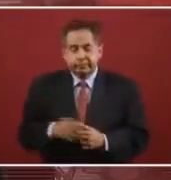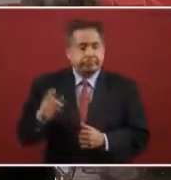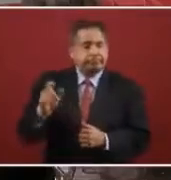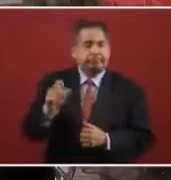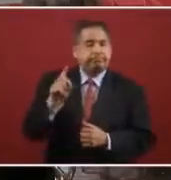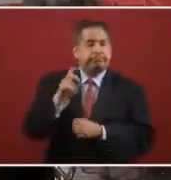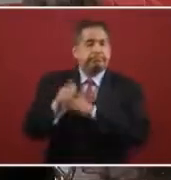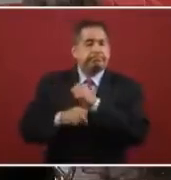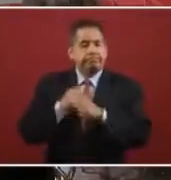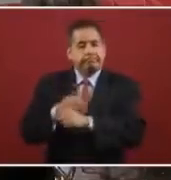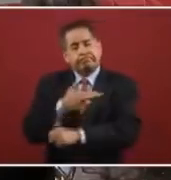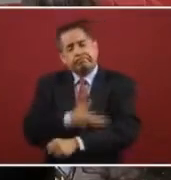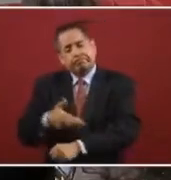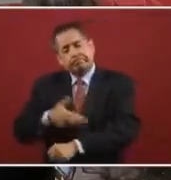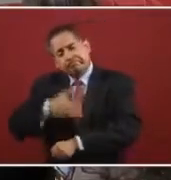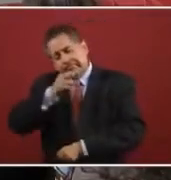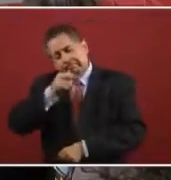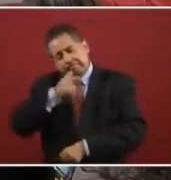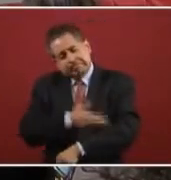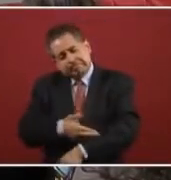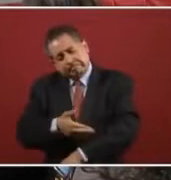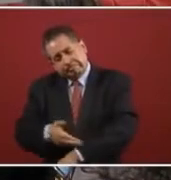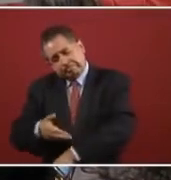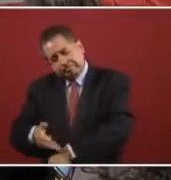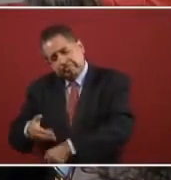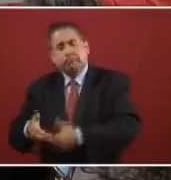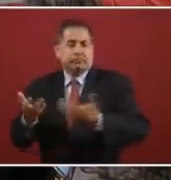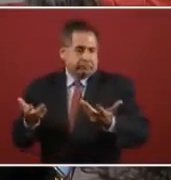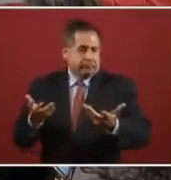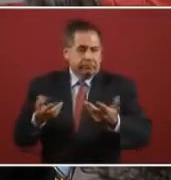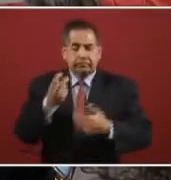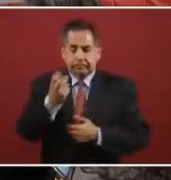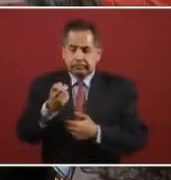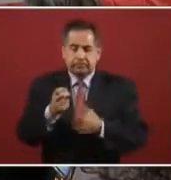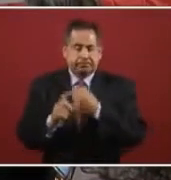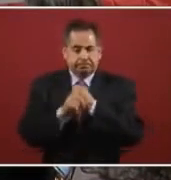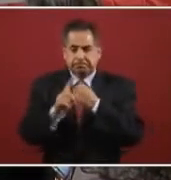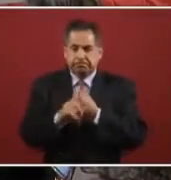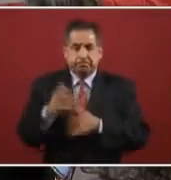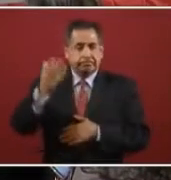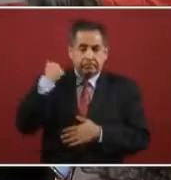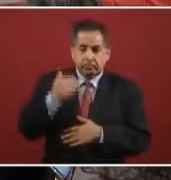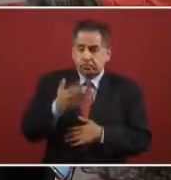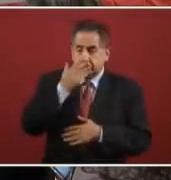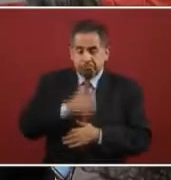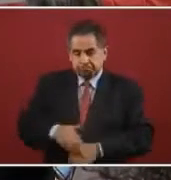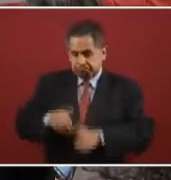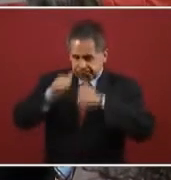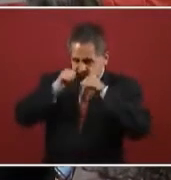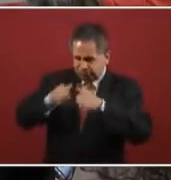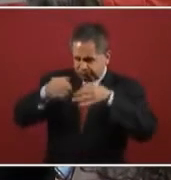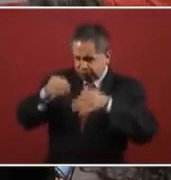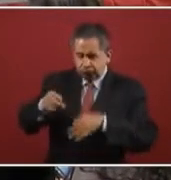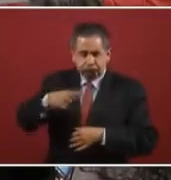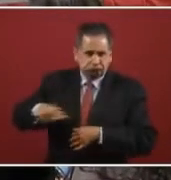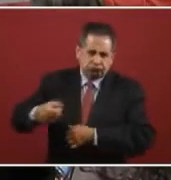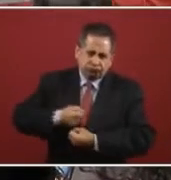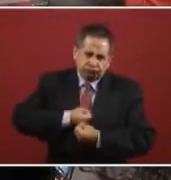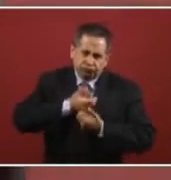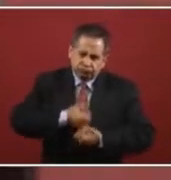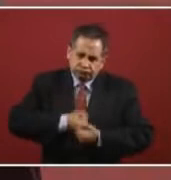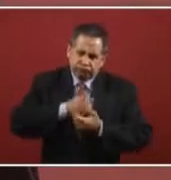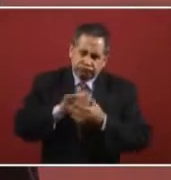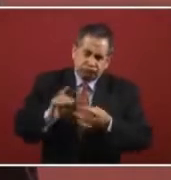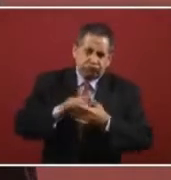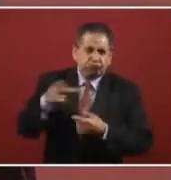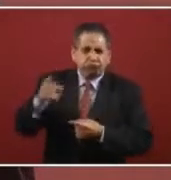and some that have been 20 to 30 years without being resolved. That's the kind of stuff we're dealing with. So